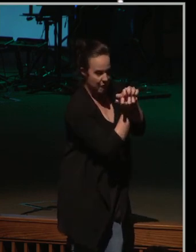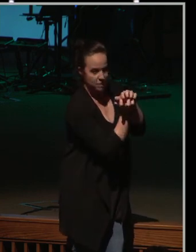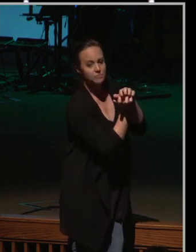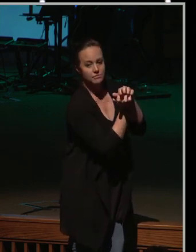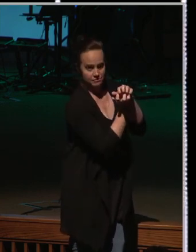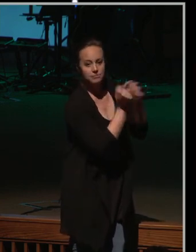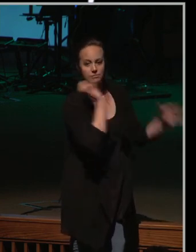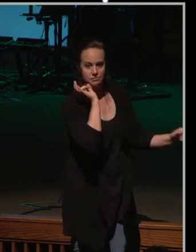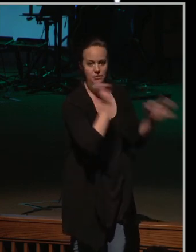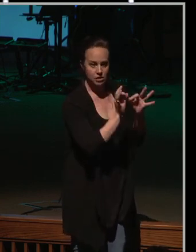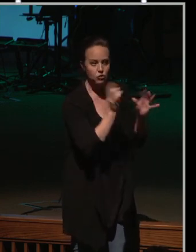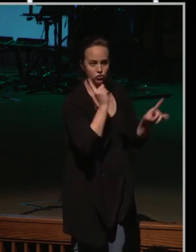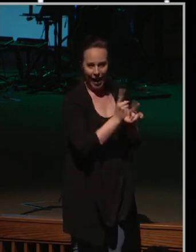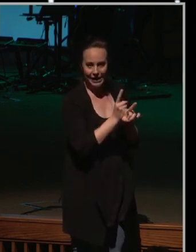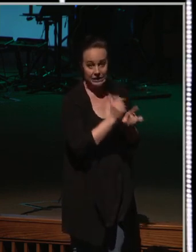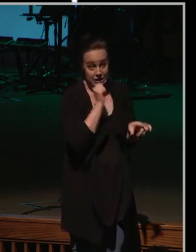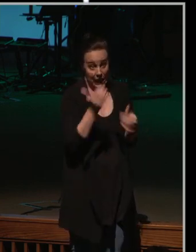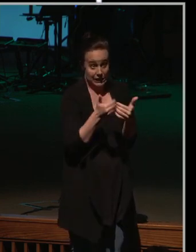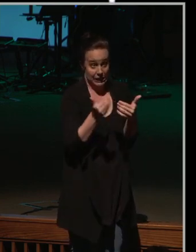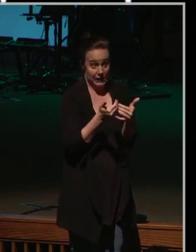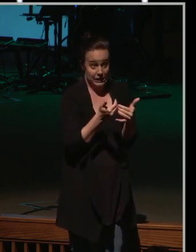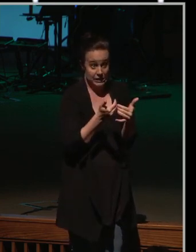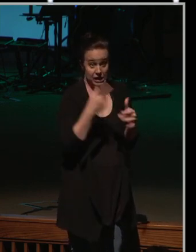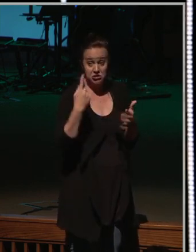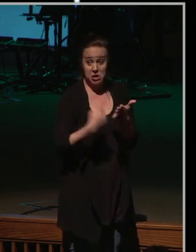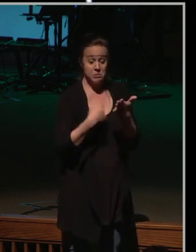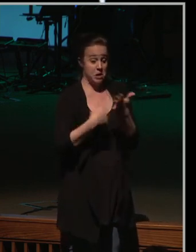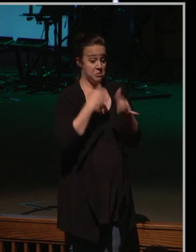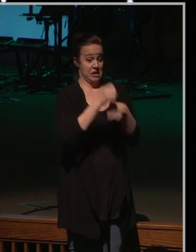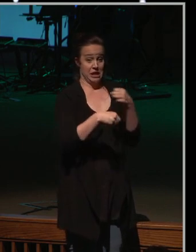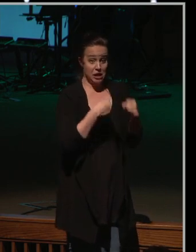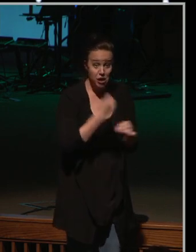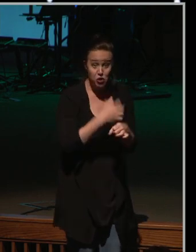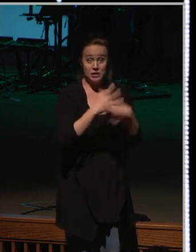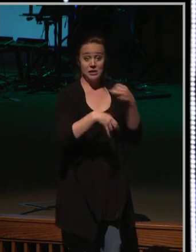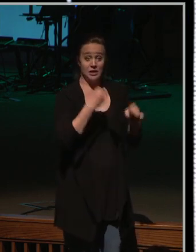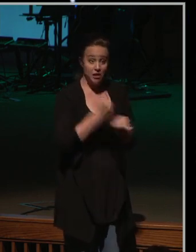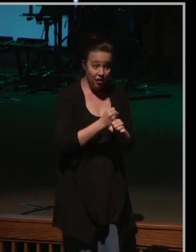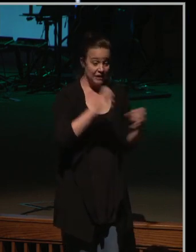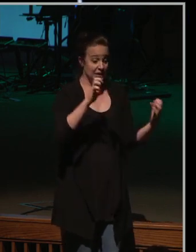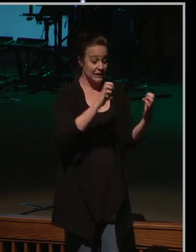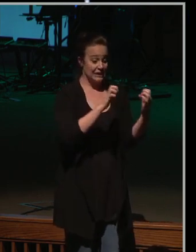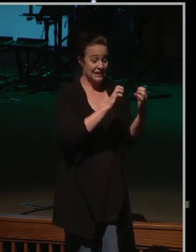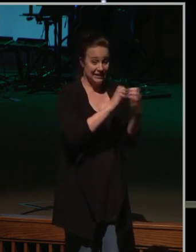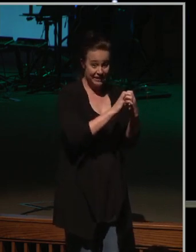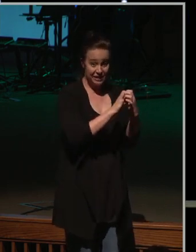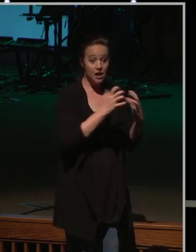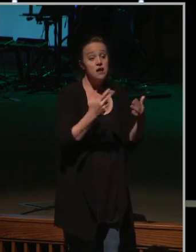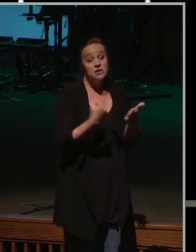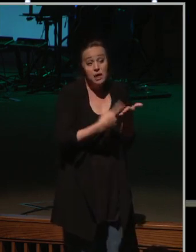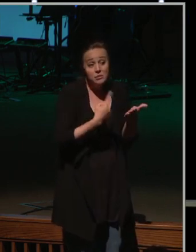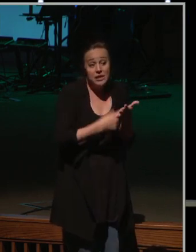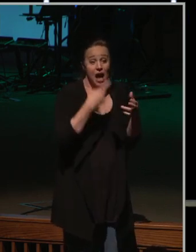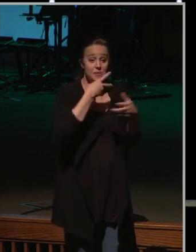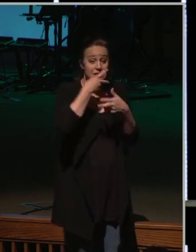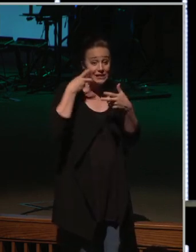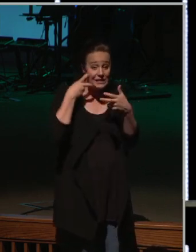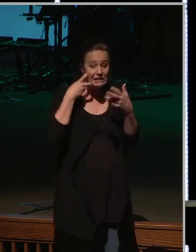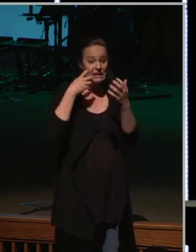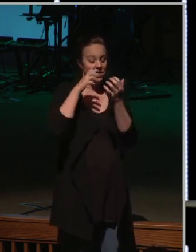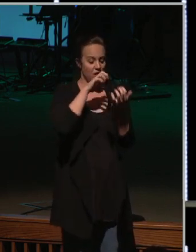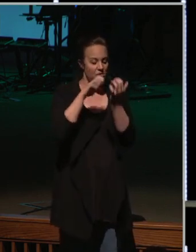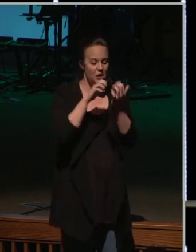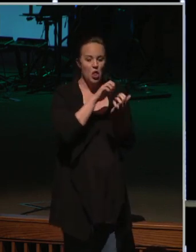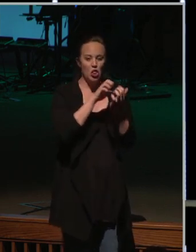not easy. It takes a lot of time. It takes discipline. It can be painful if you've got braces on because your teeth feel loose and they're sore after they get